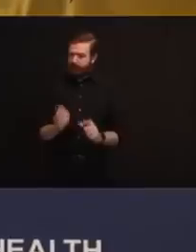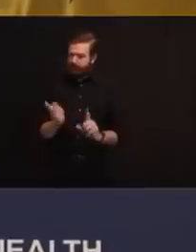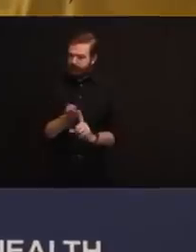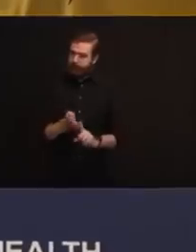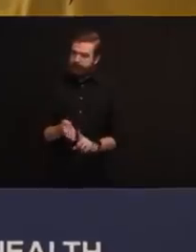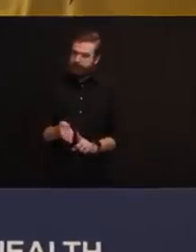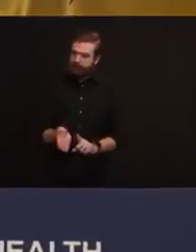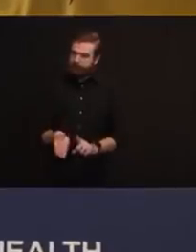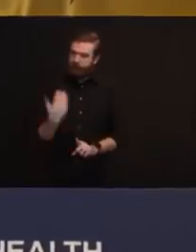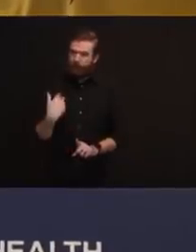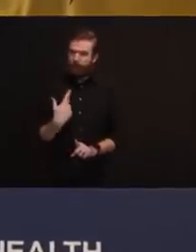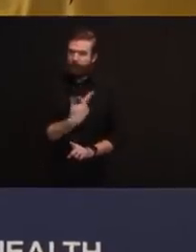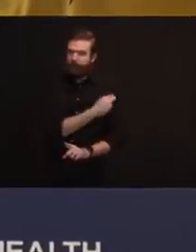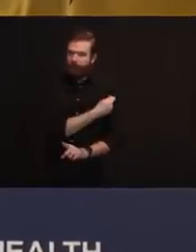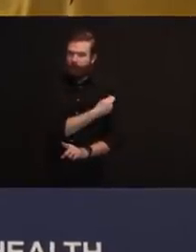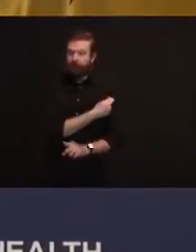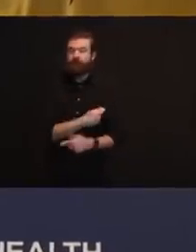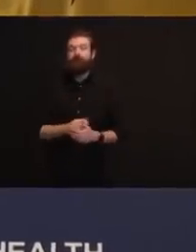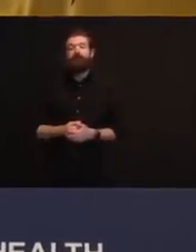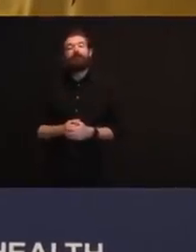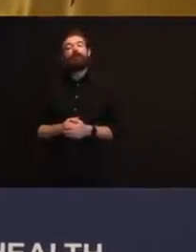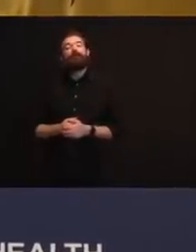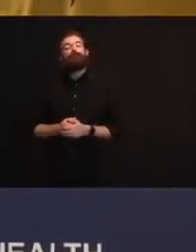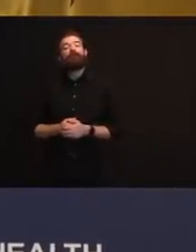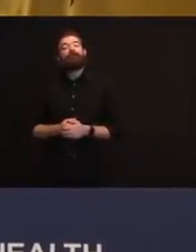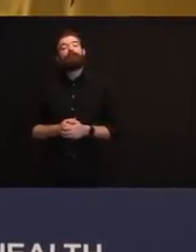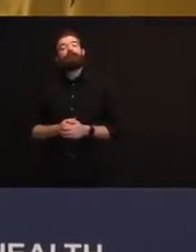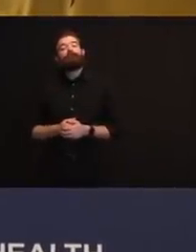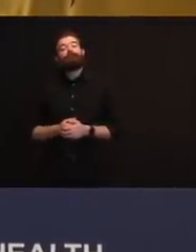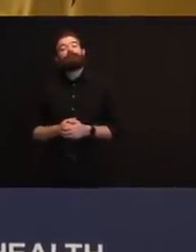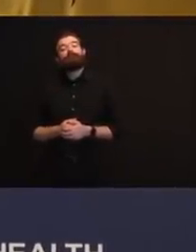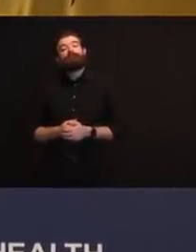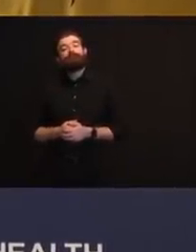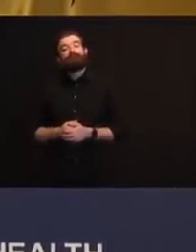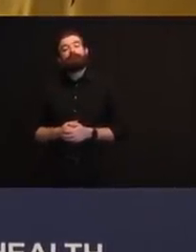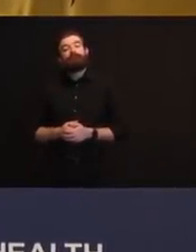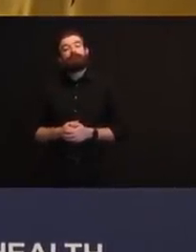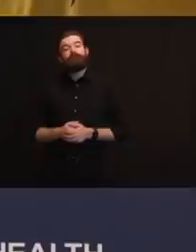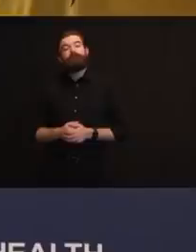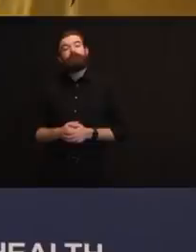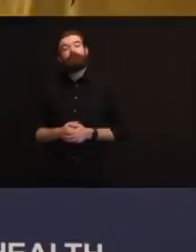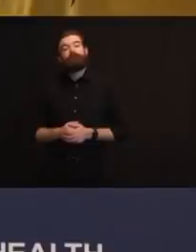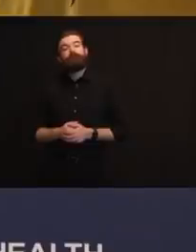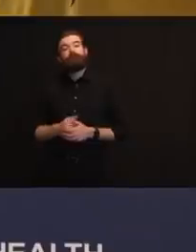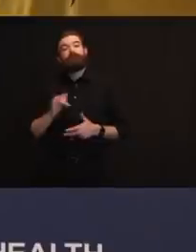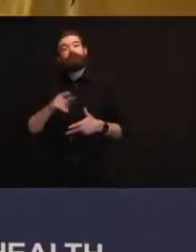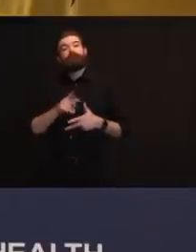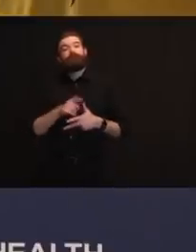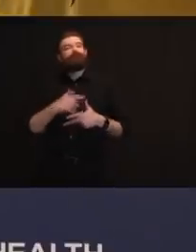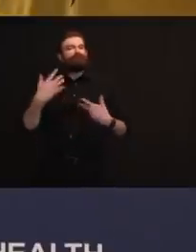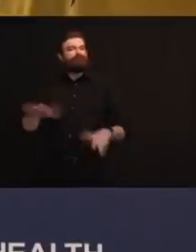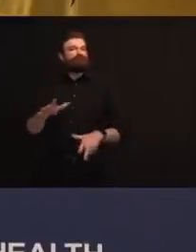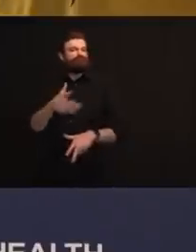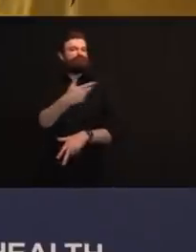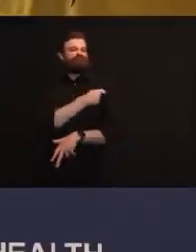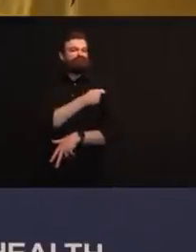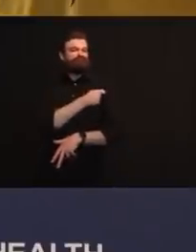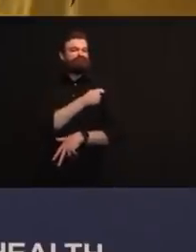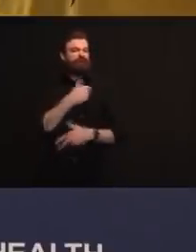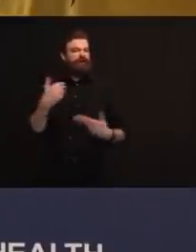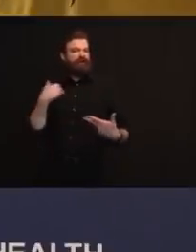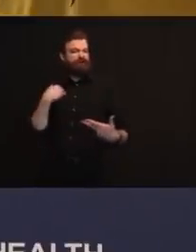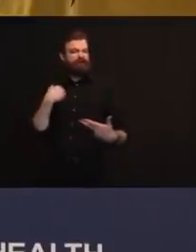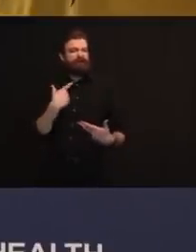you rolled the clock back, we weren't sure whether or not we'd have a vaccine at this point. And the good news is we have 1 about to be